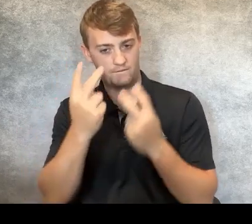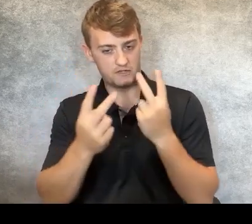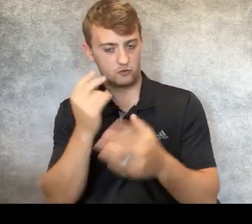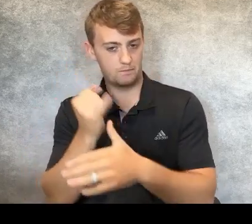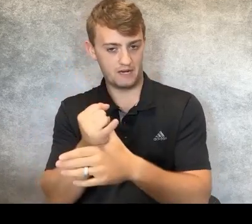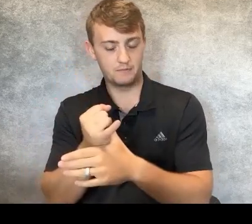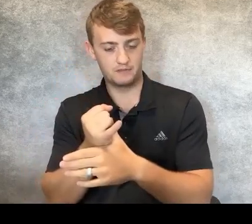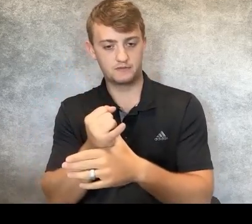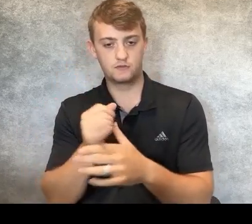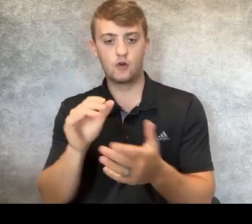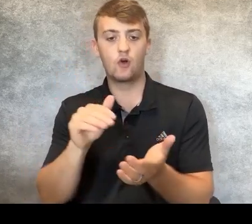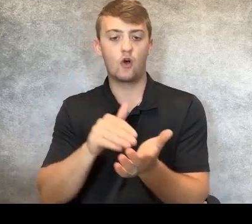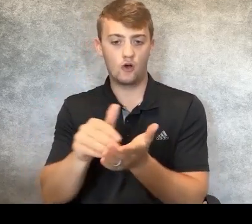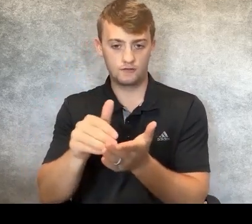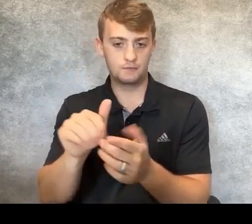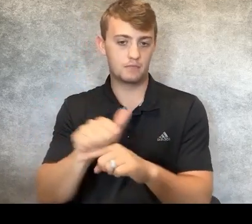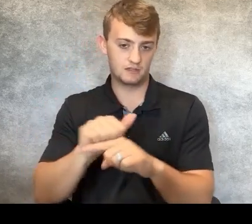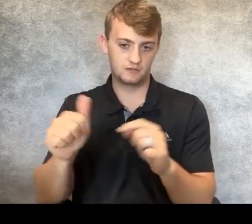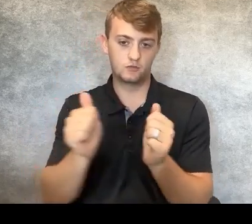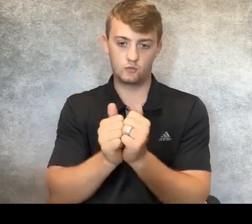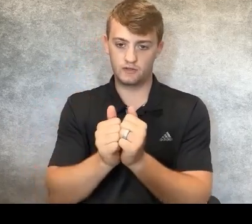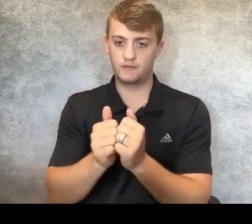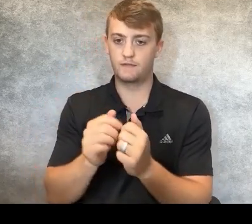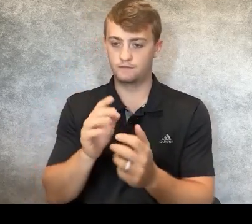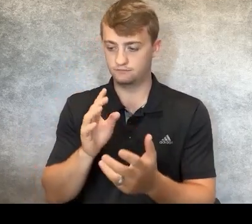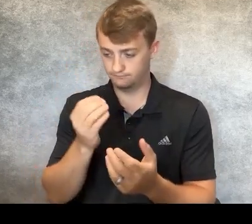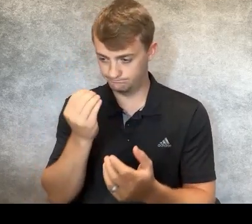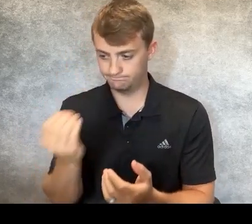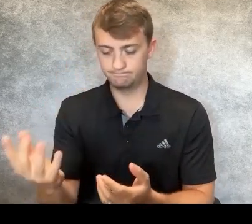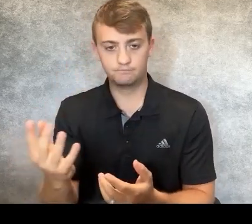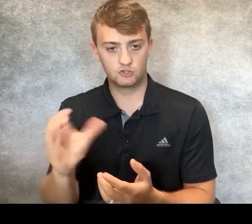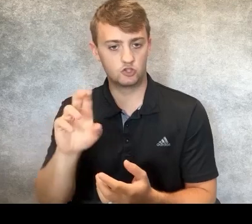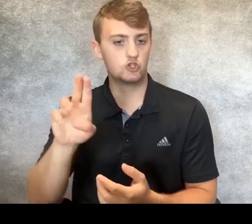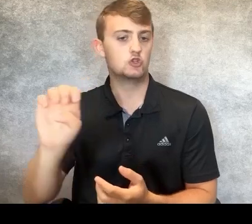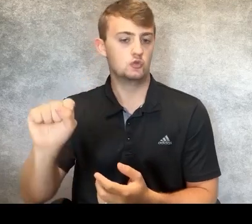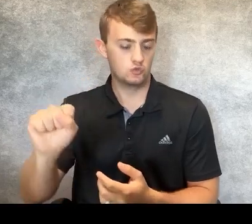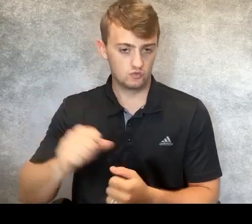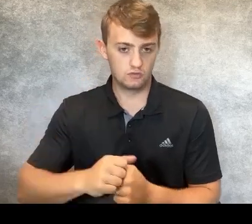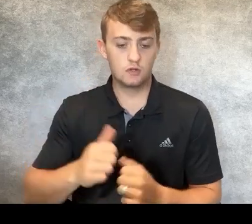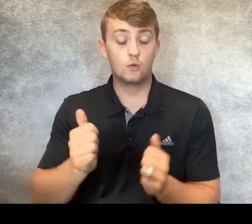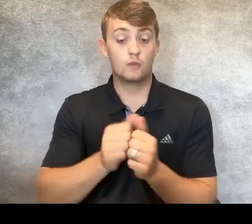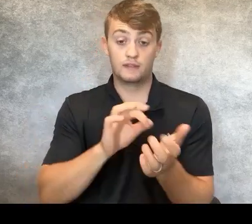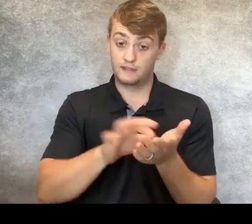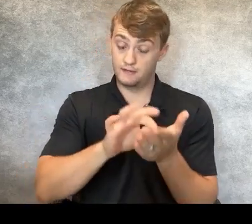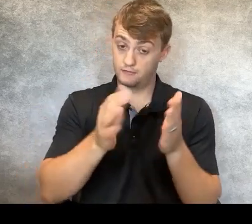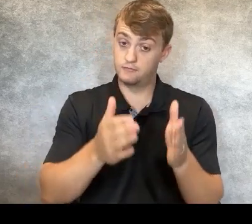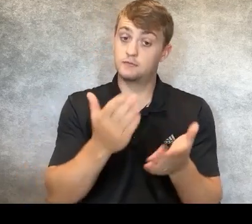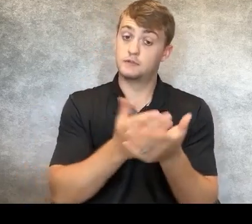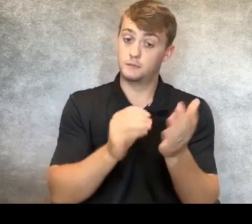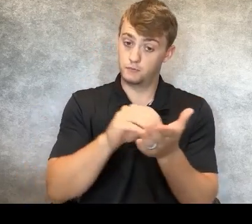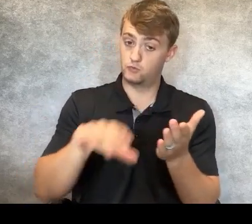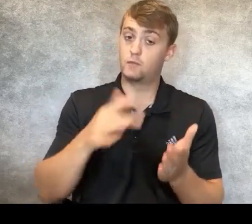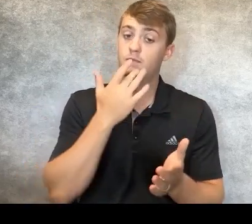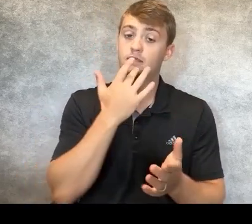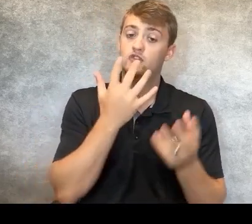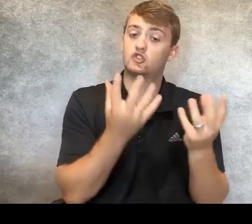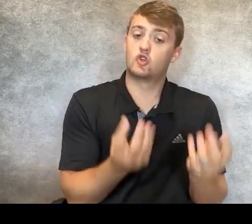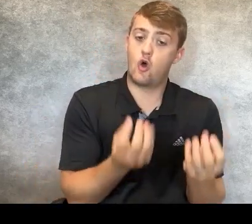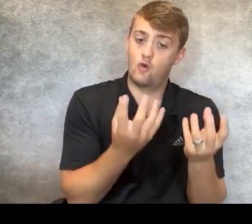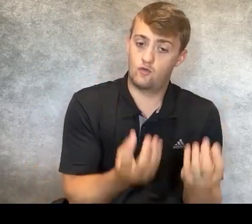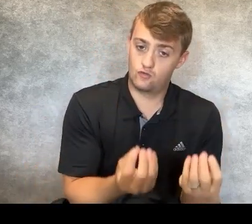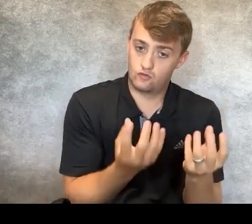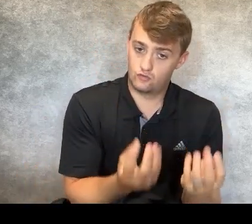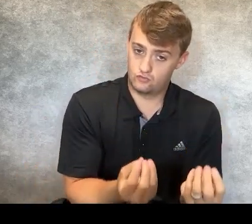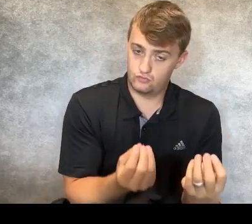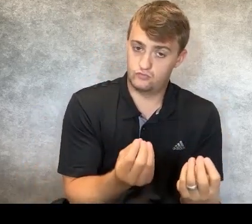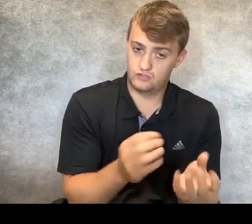impairments, offer guided practice with verbal cues, allow choice of counters. Some students may prefer soft textures